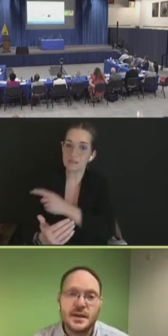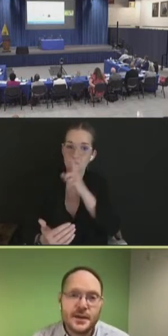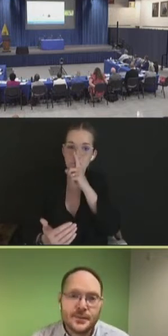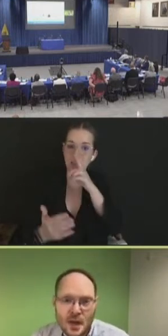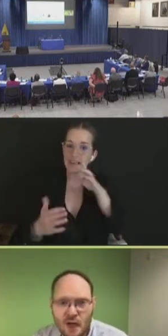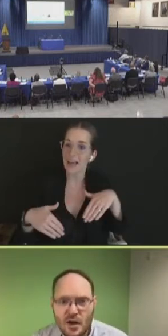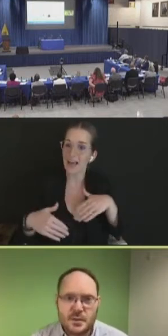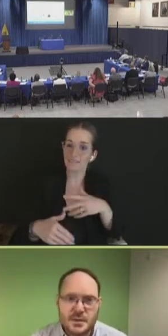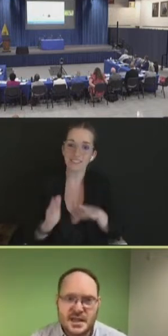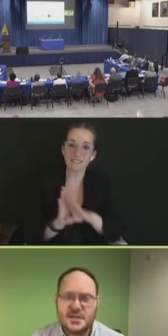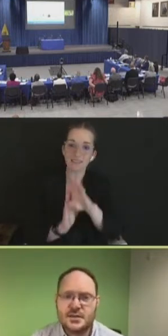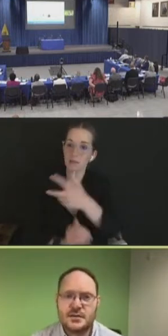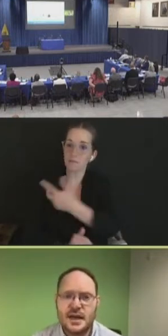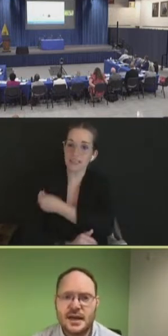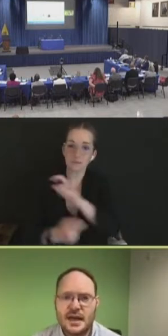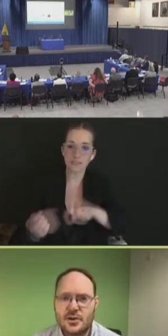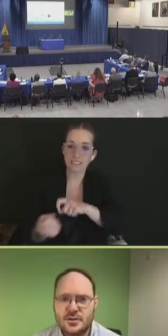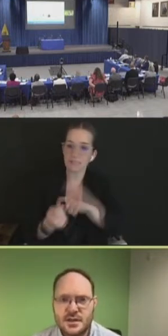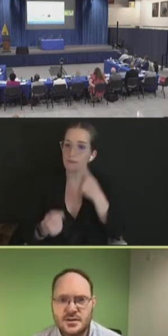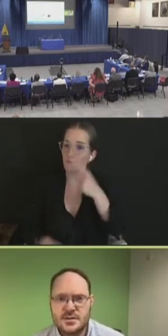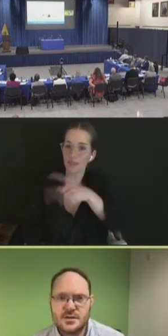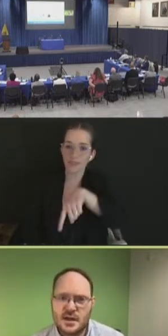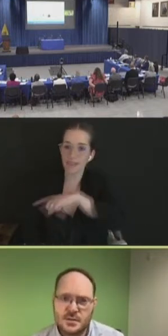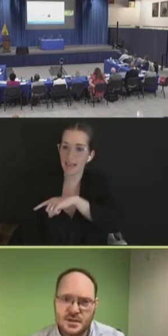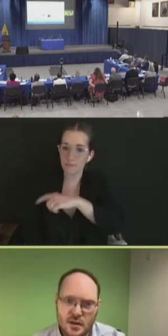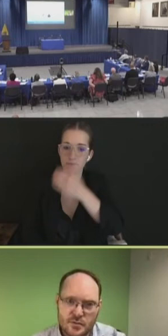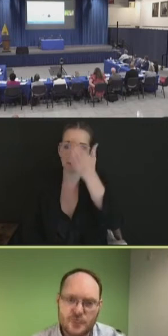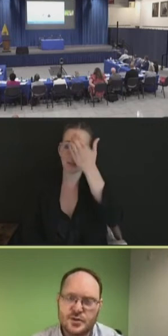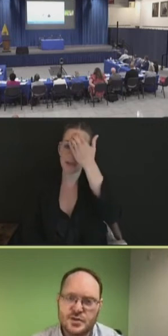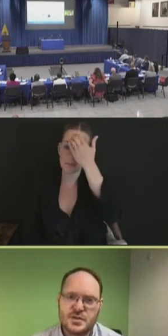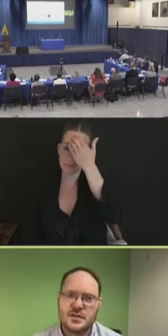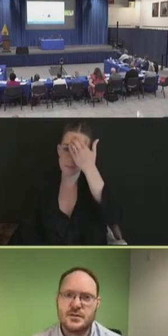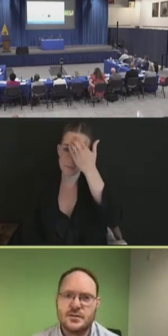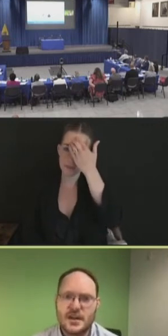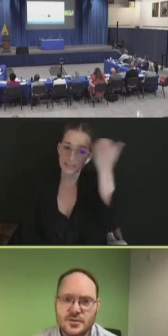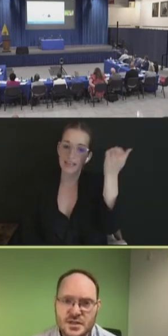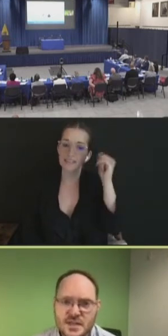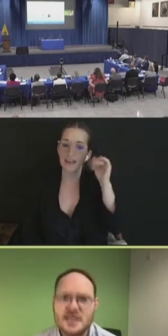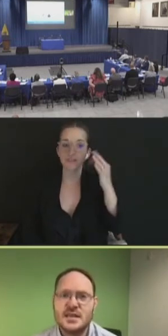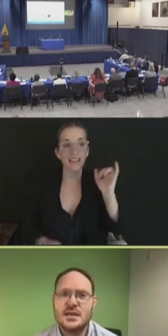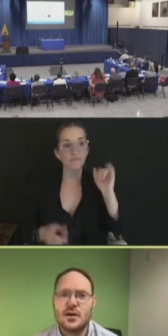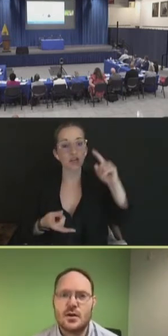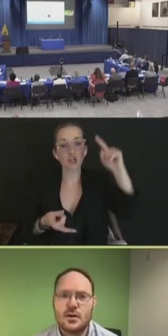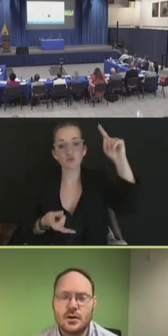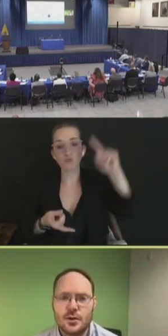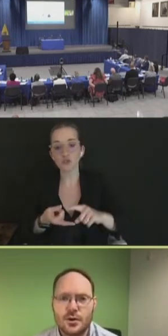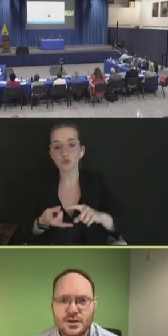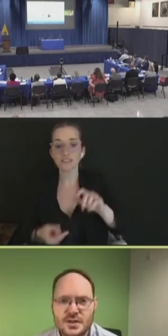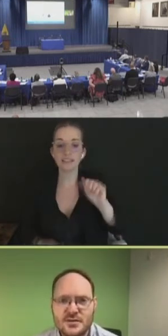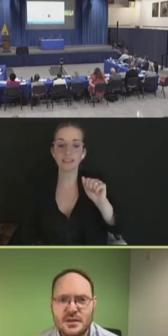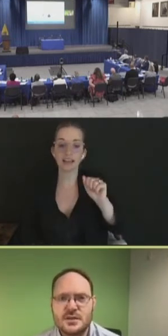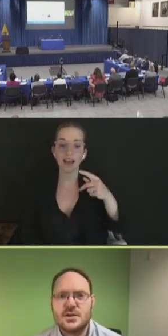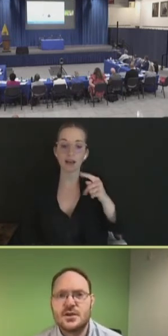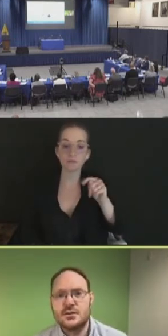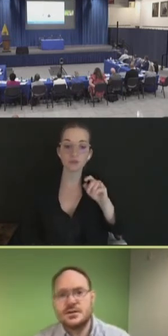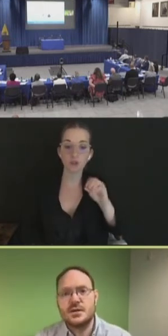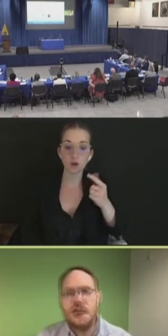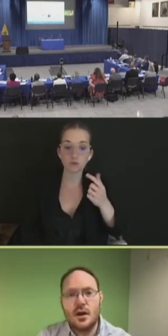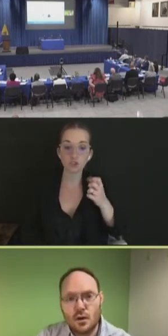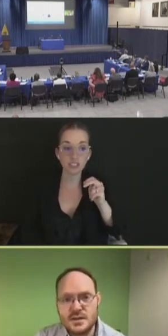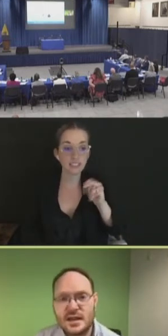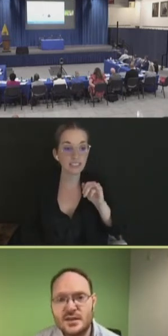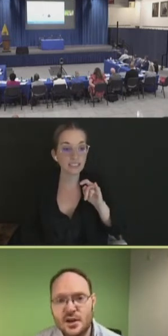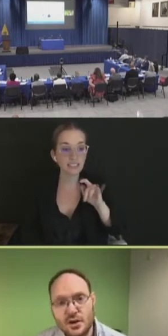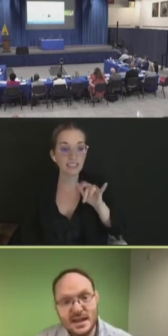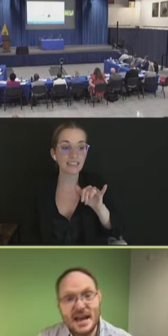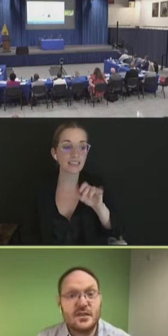because of optimization characterizations in terms of reducing reactogenicity or other safety concerns,